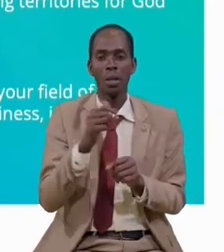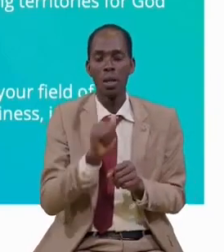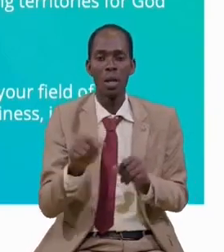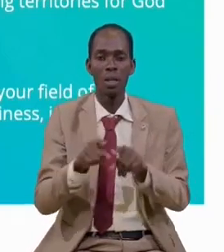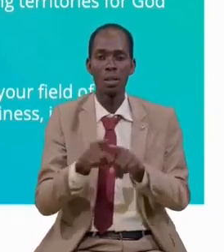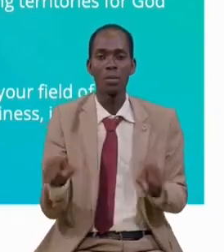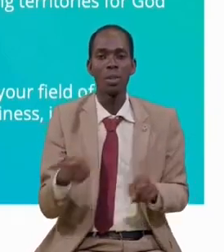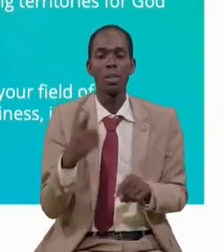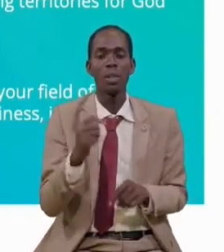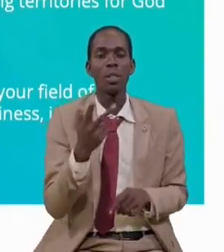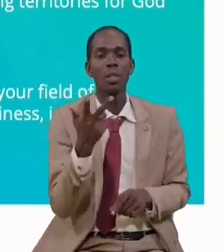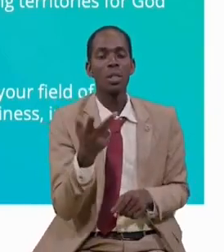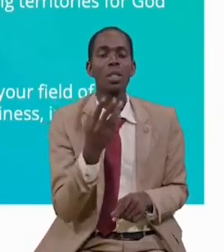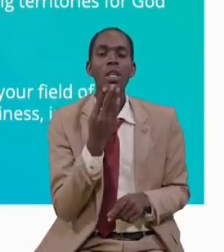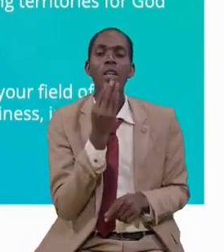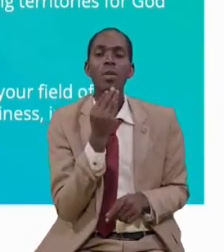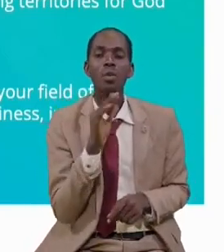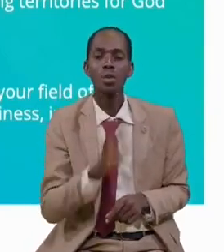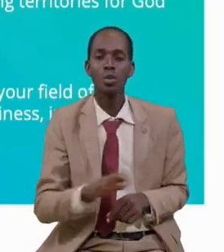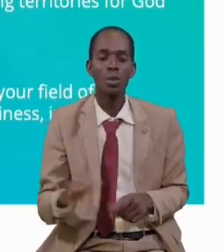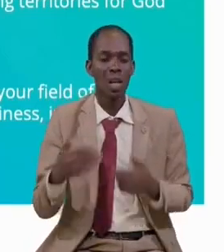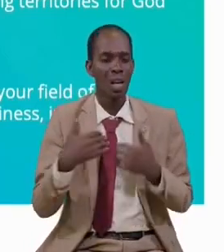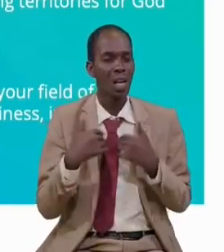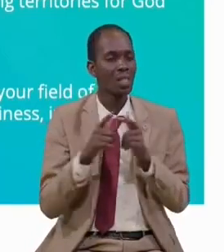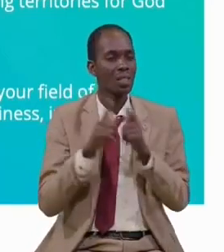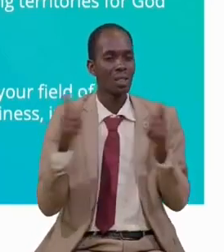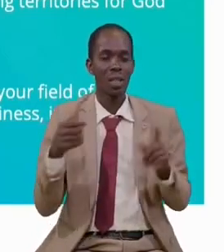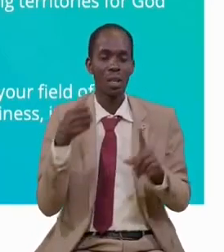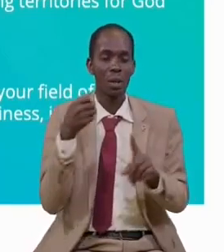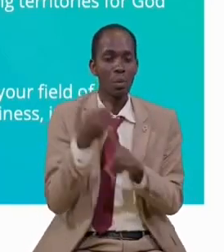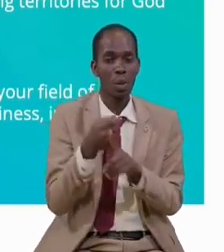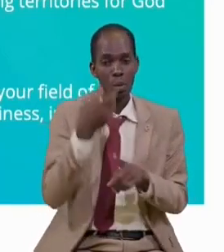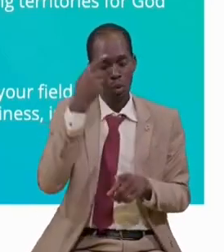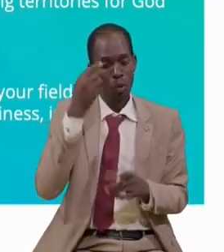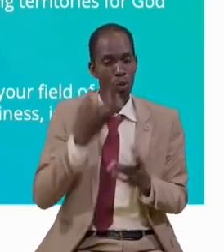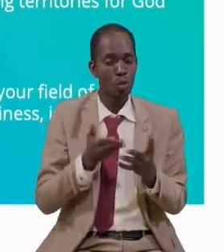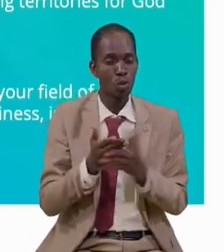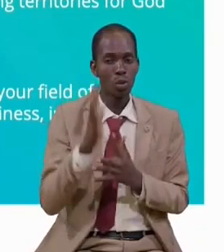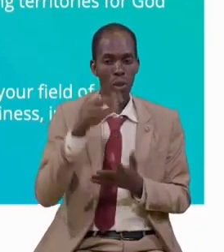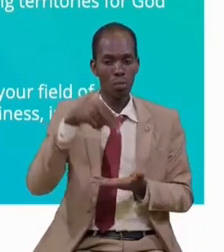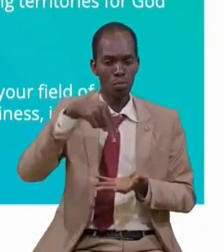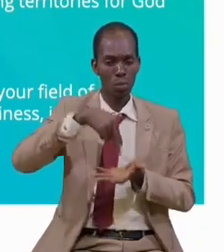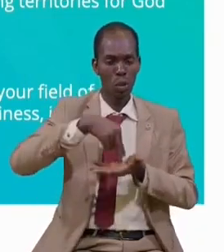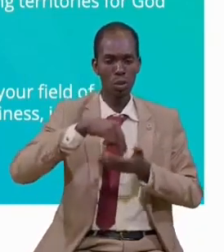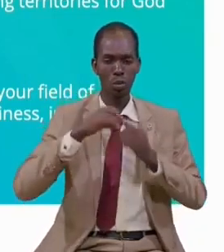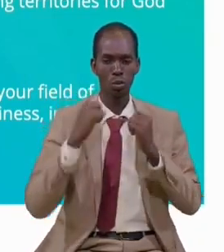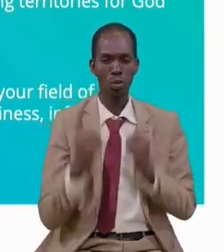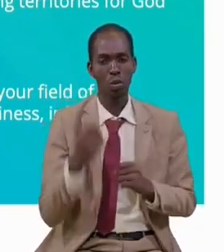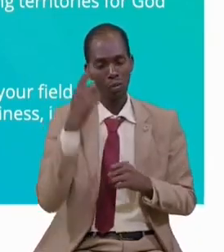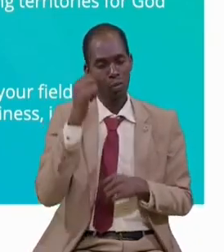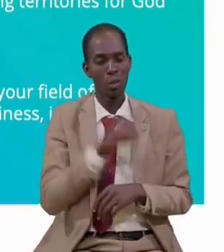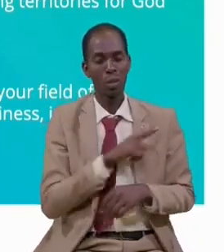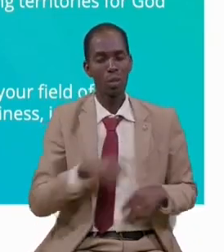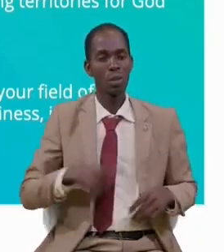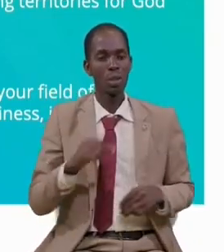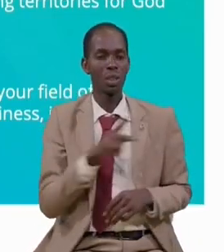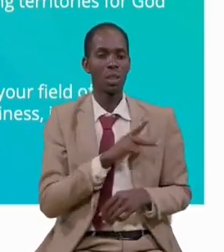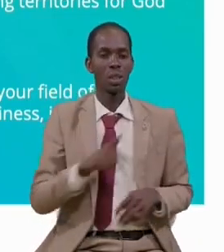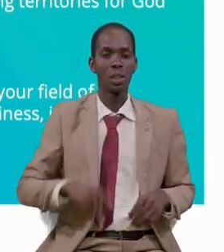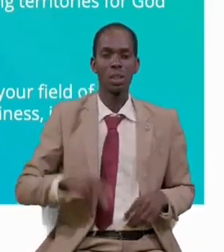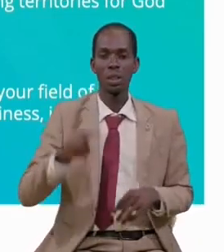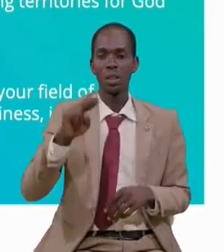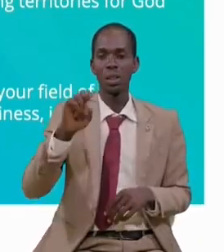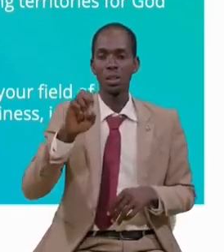a wonderful impact. Because through their standing for the Lord, Nebuchadnezzar said, "All